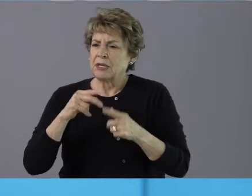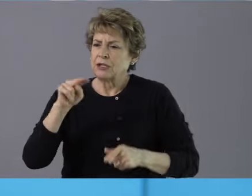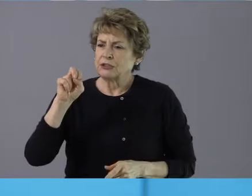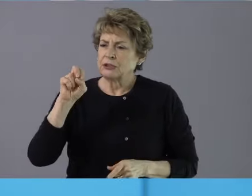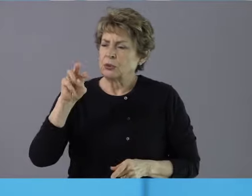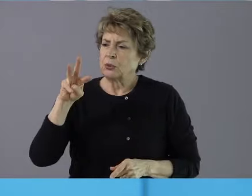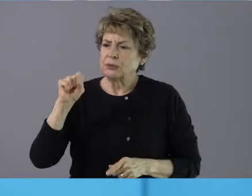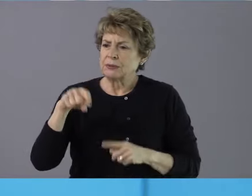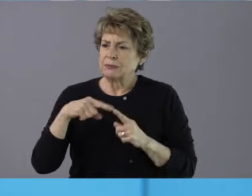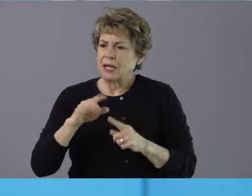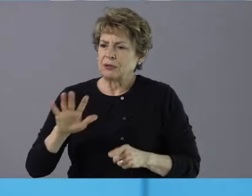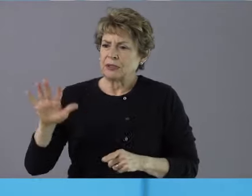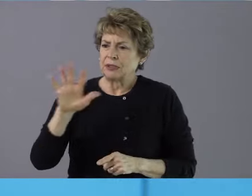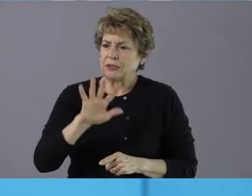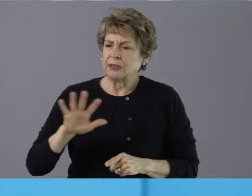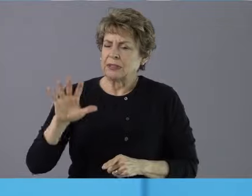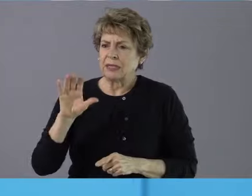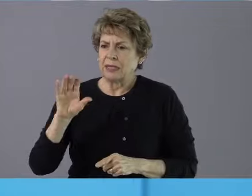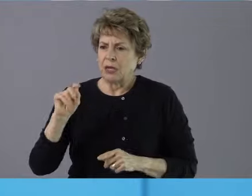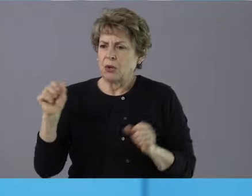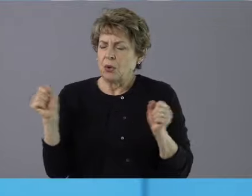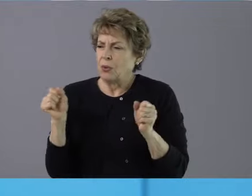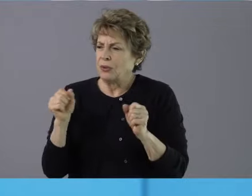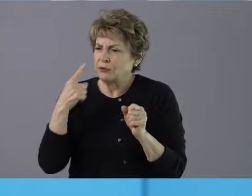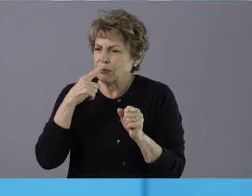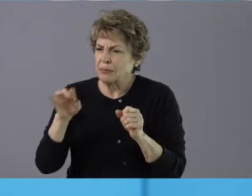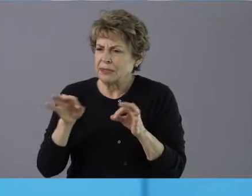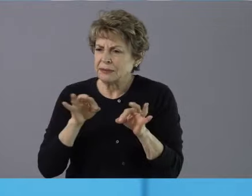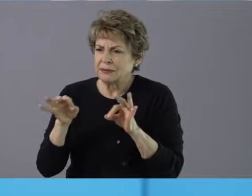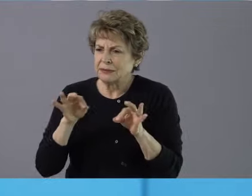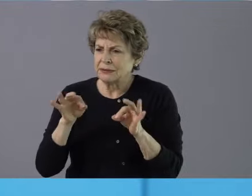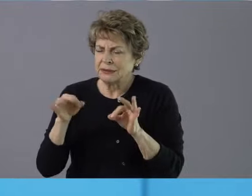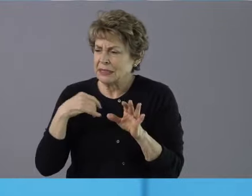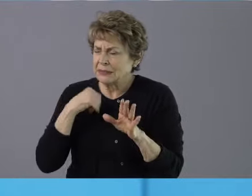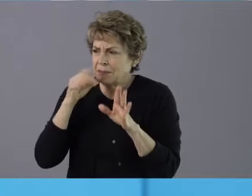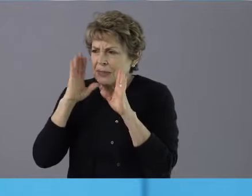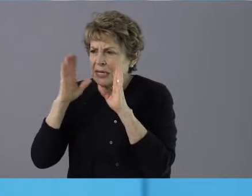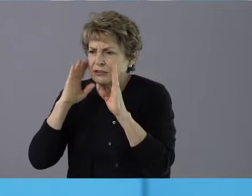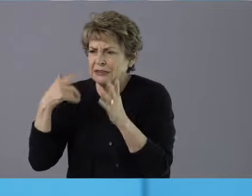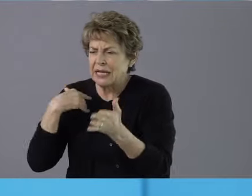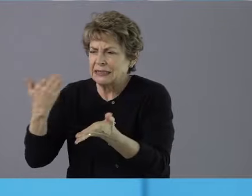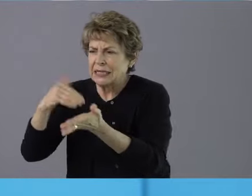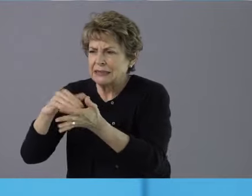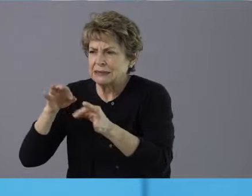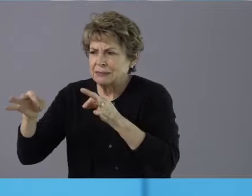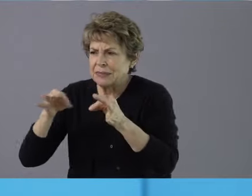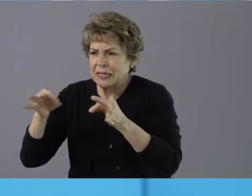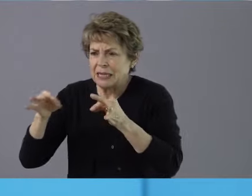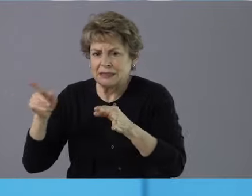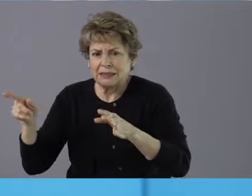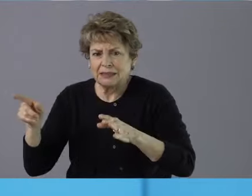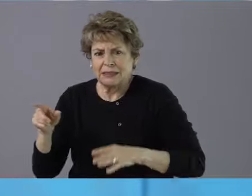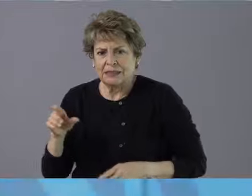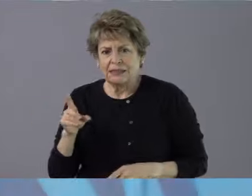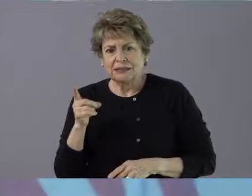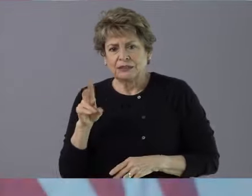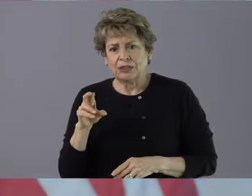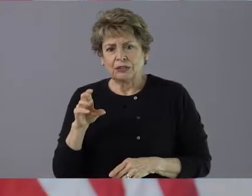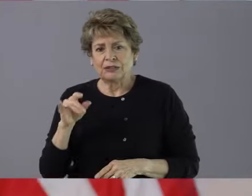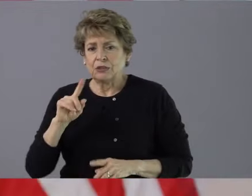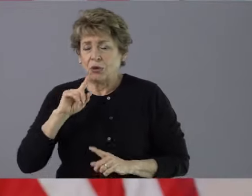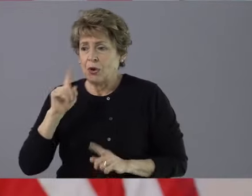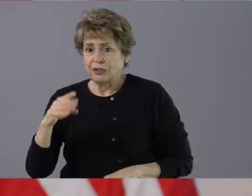reiterate for people that weren't listening the first time you gave the They answer ordered around. 14 Please. coolers Yes. by next week to get them. So